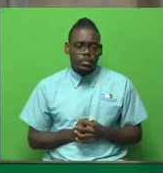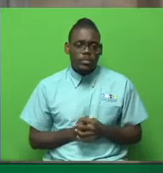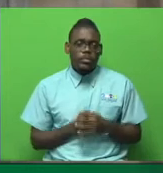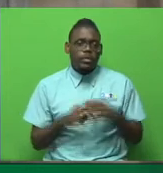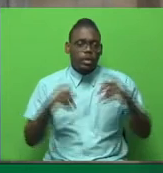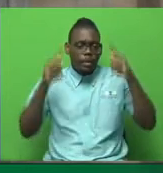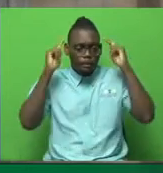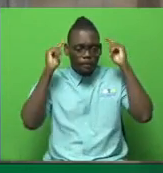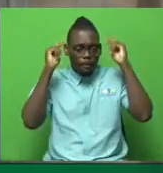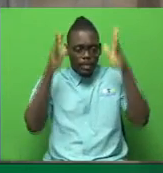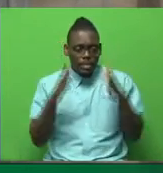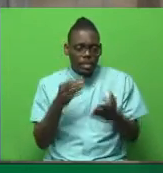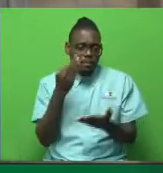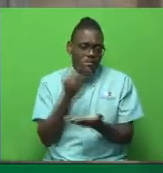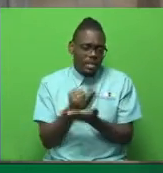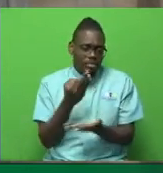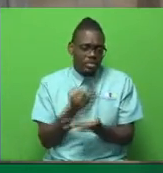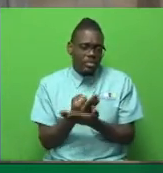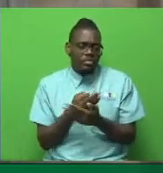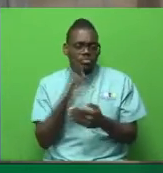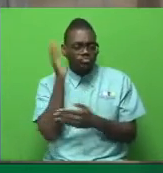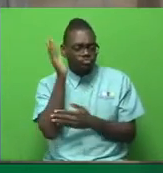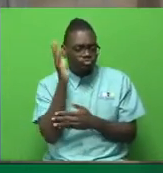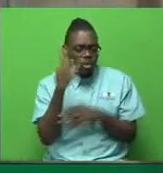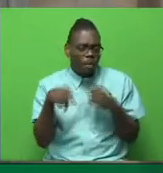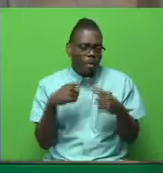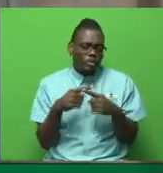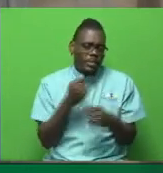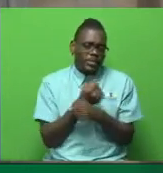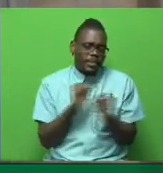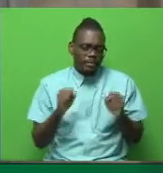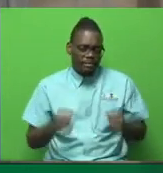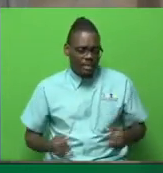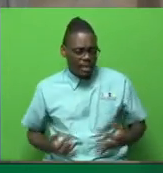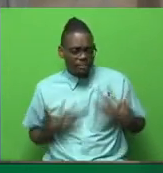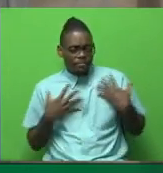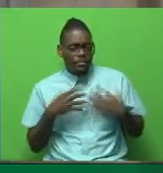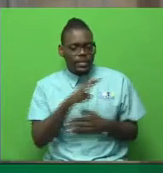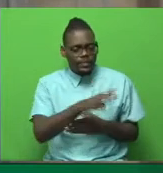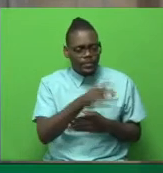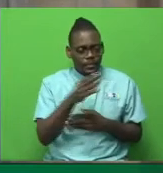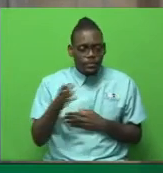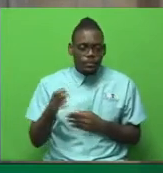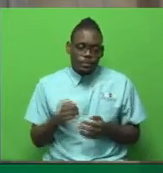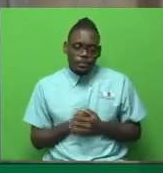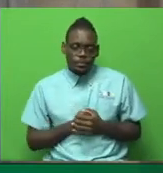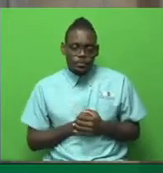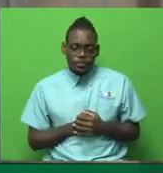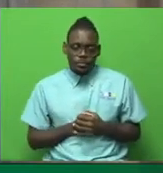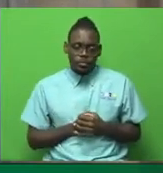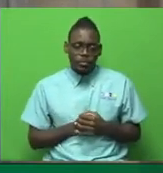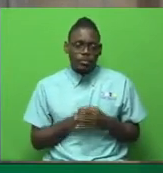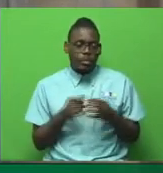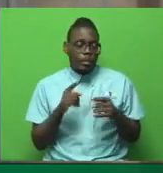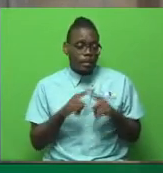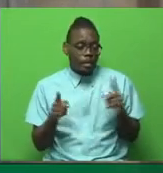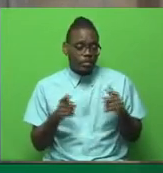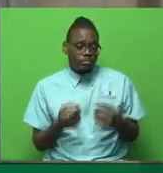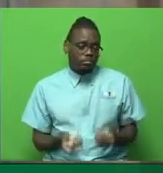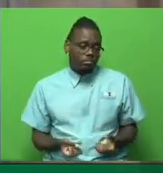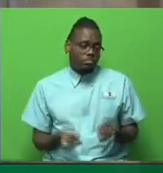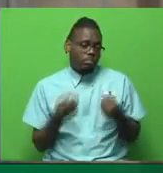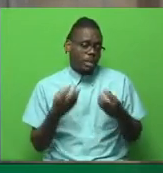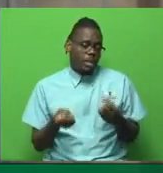Finance spoke of saving lives and livelihoods but many of this Administration policies were on the